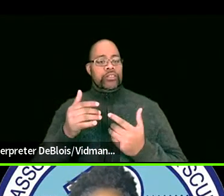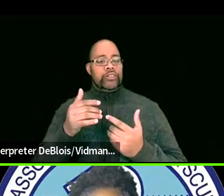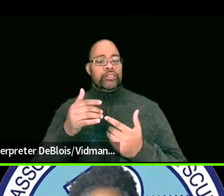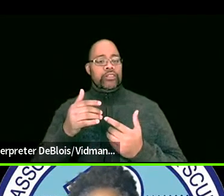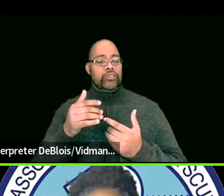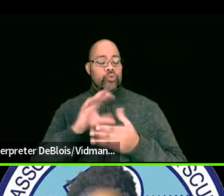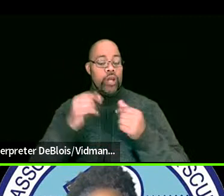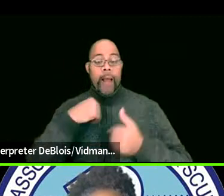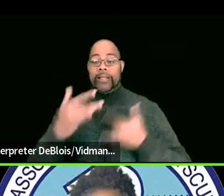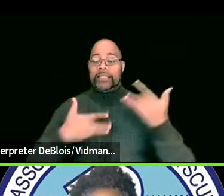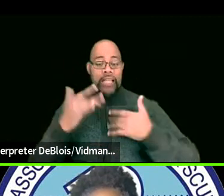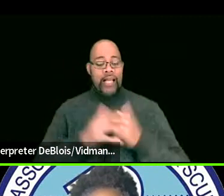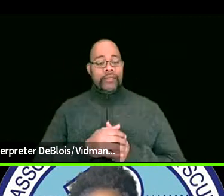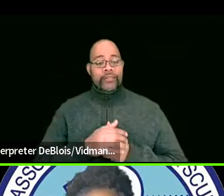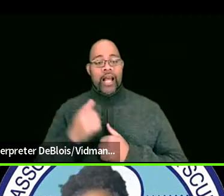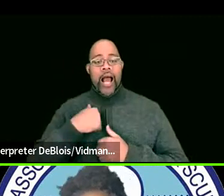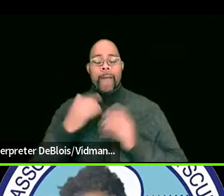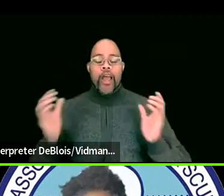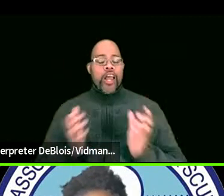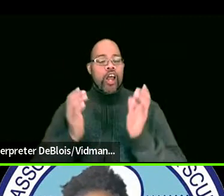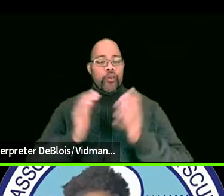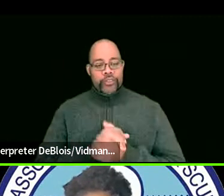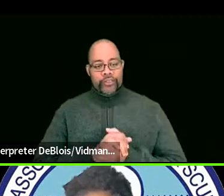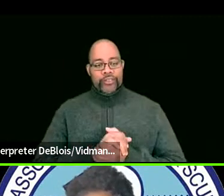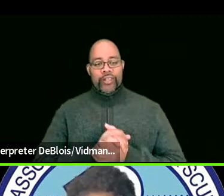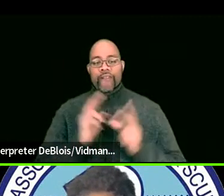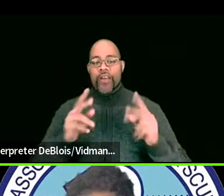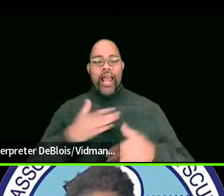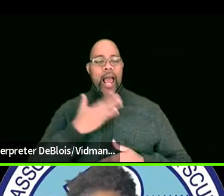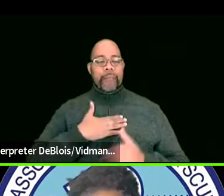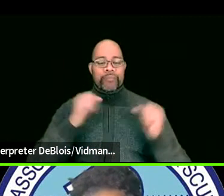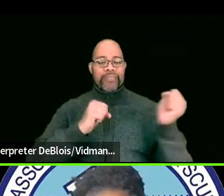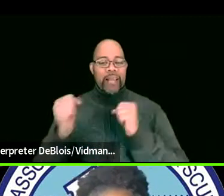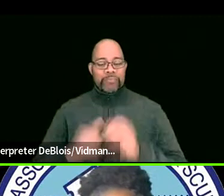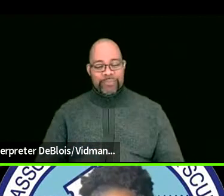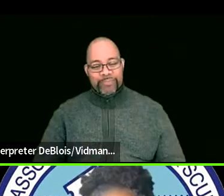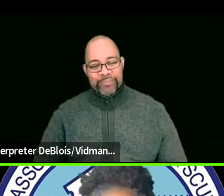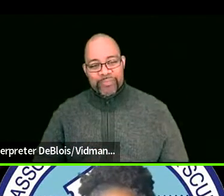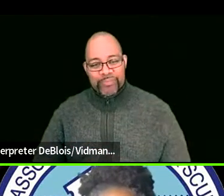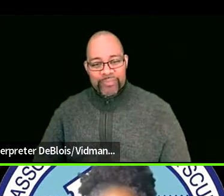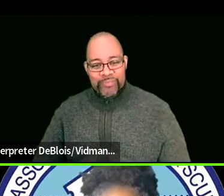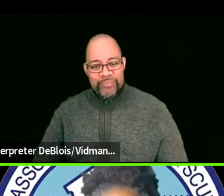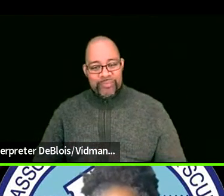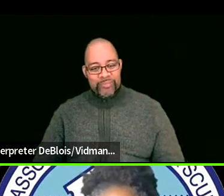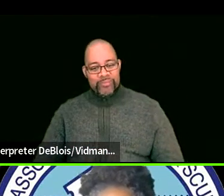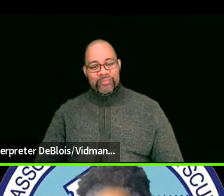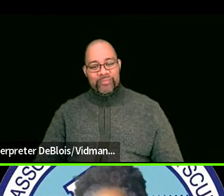stewards. So I'm excited. I am encouraged and very happy. Yay.